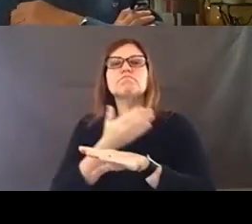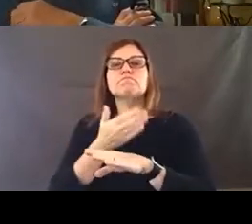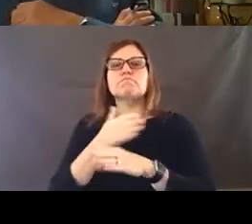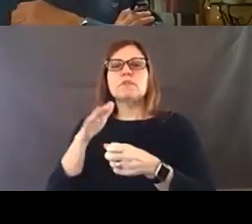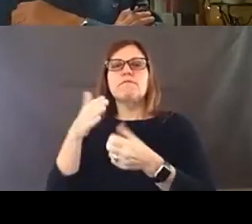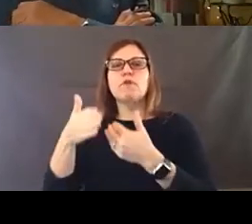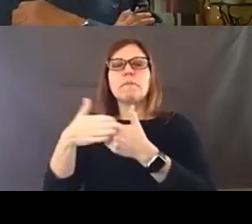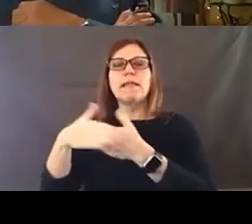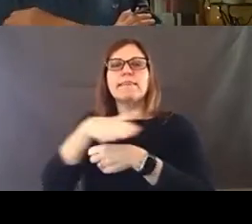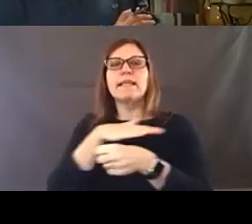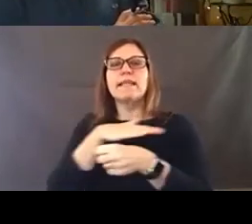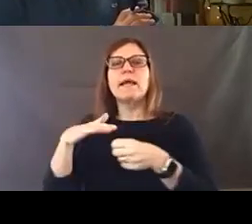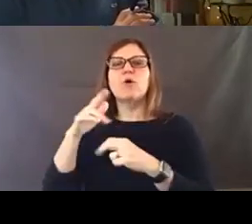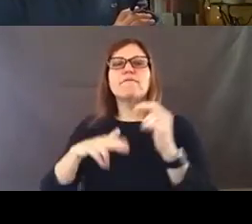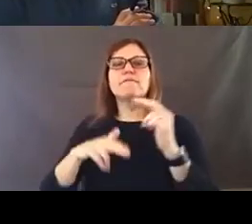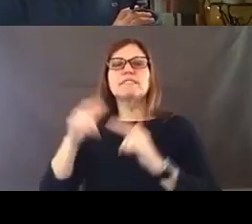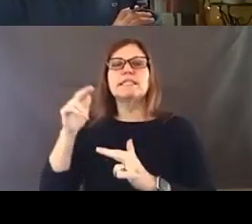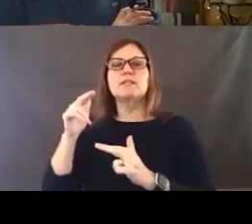the residents of the city.